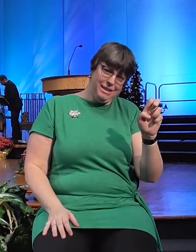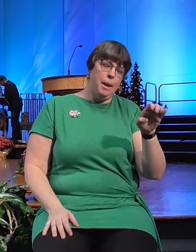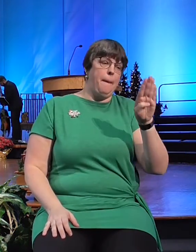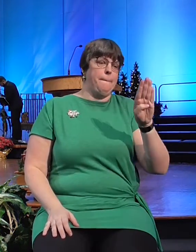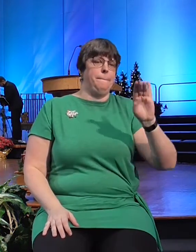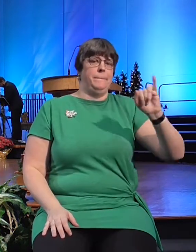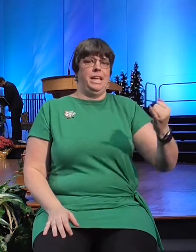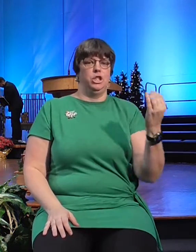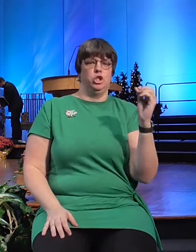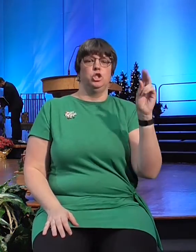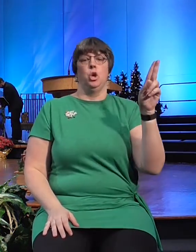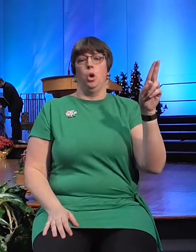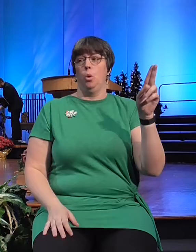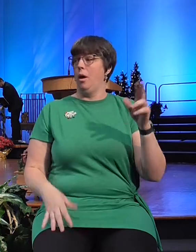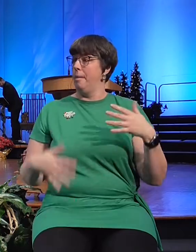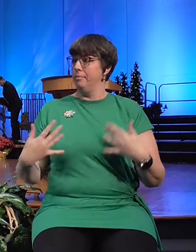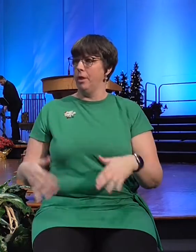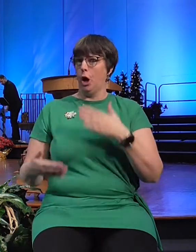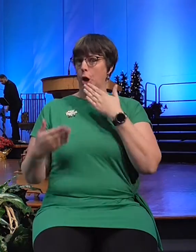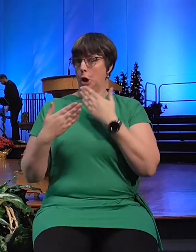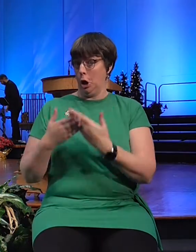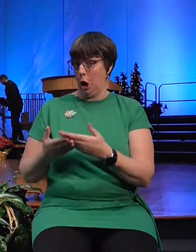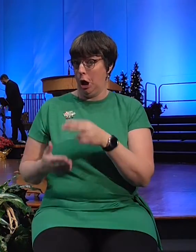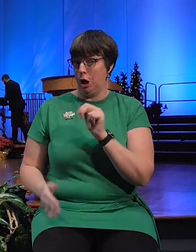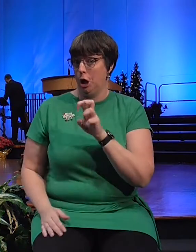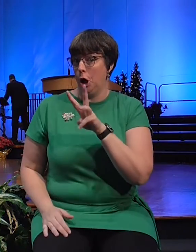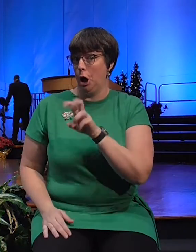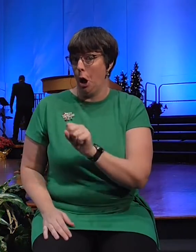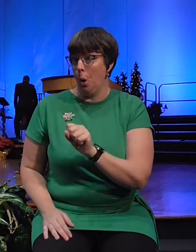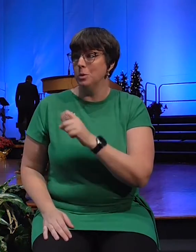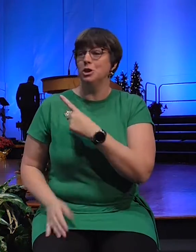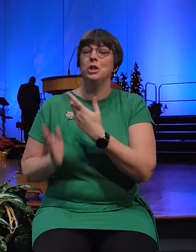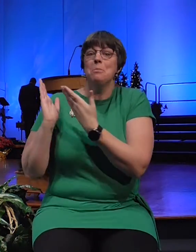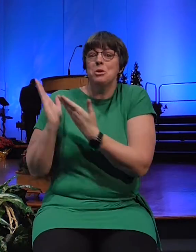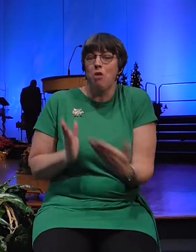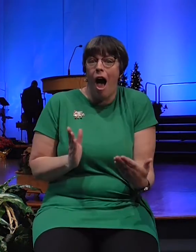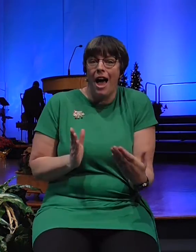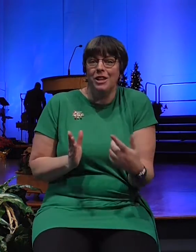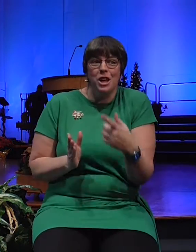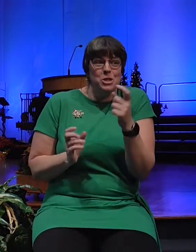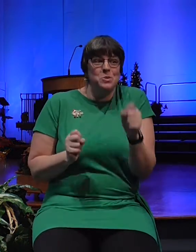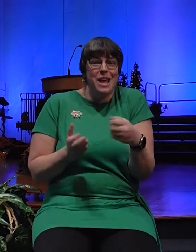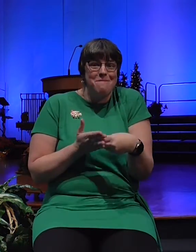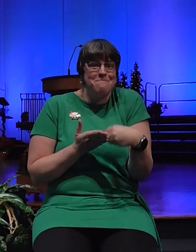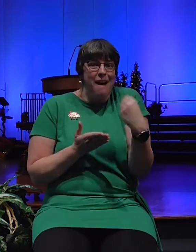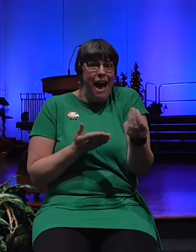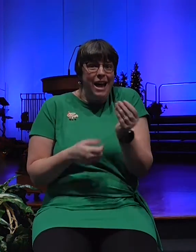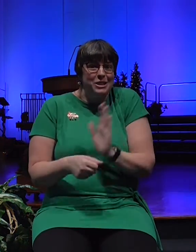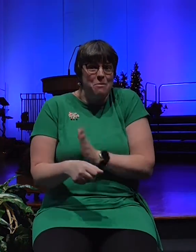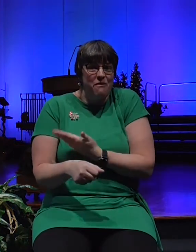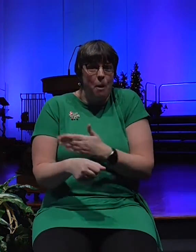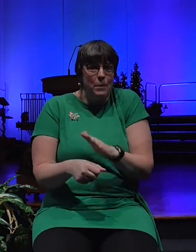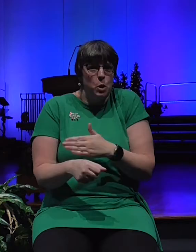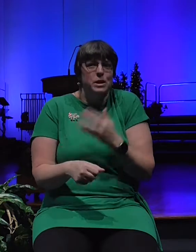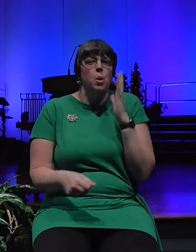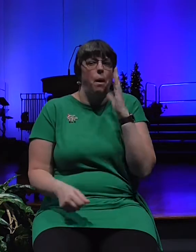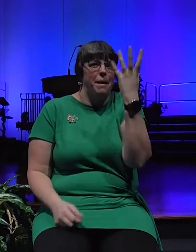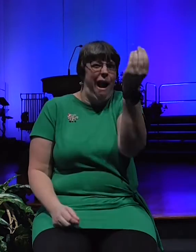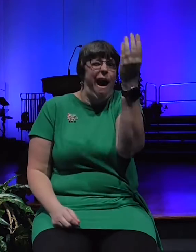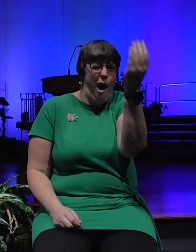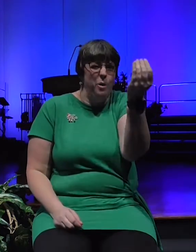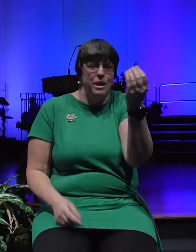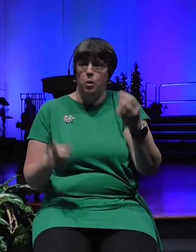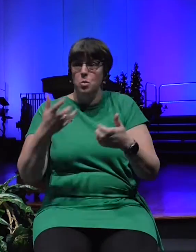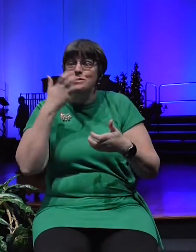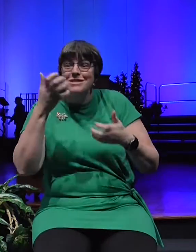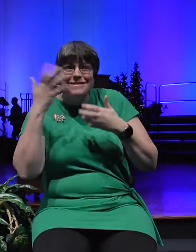joy. Hey, and good news, Denise has brought her product, so you can take some Denise Rosier music home with you. She's out in the lobby.